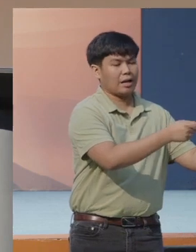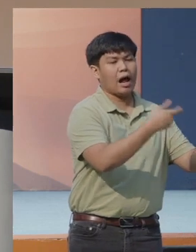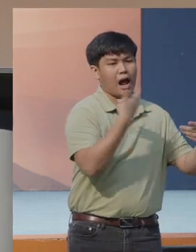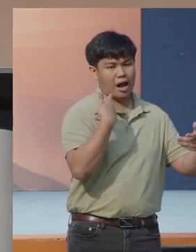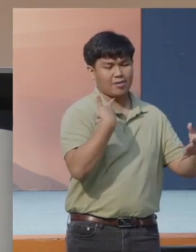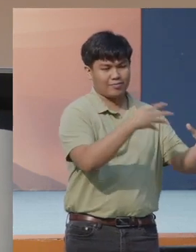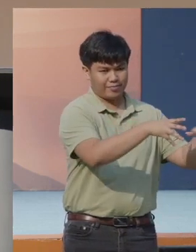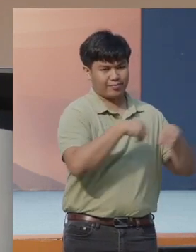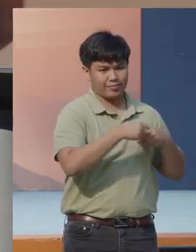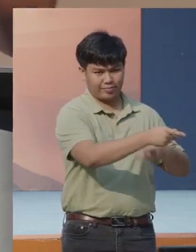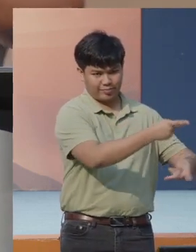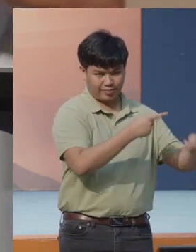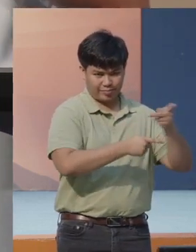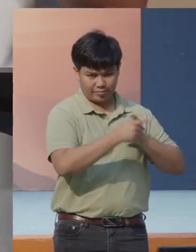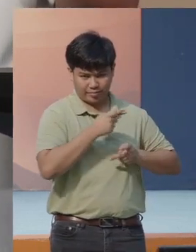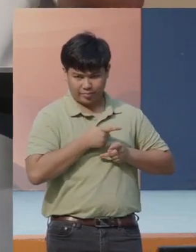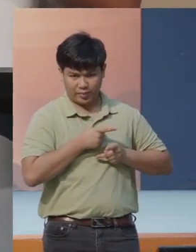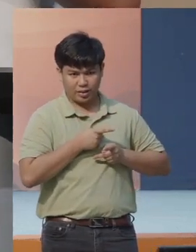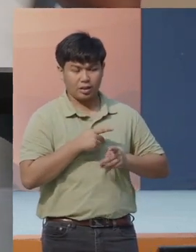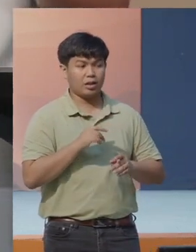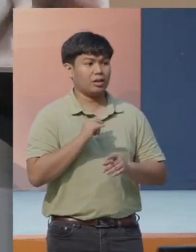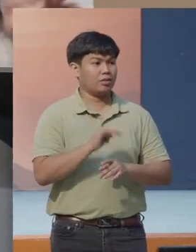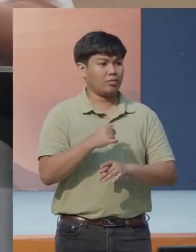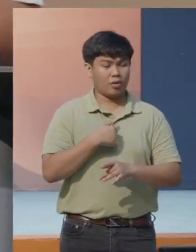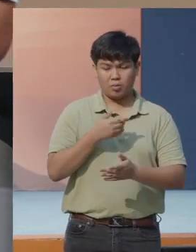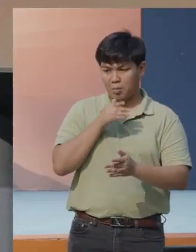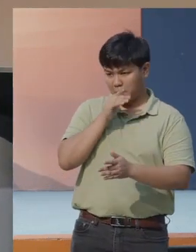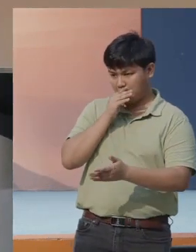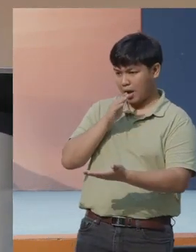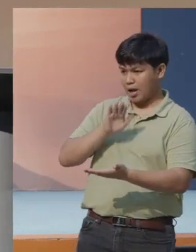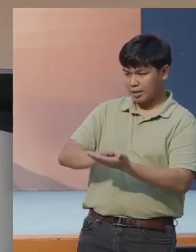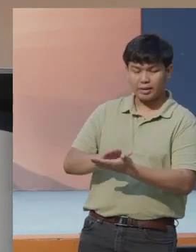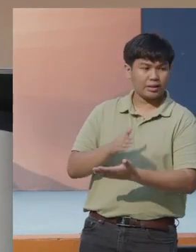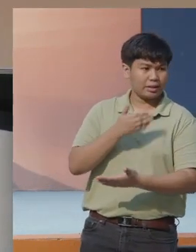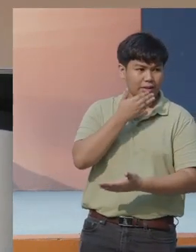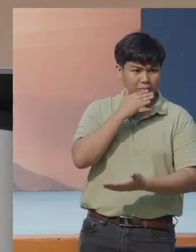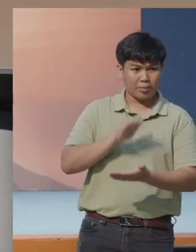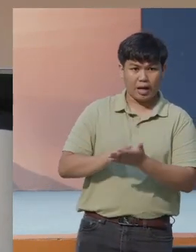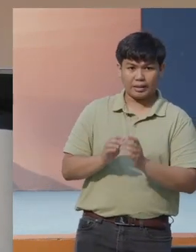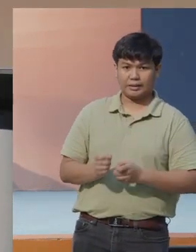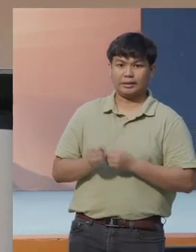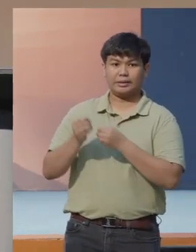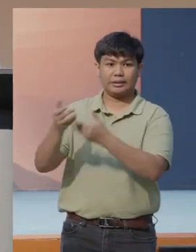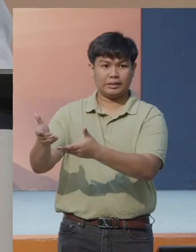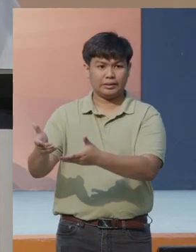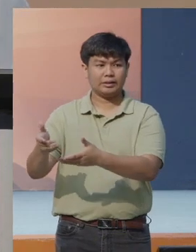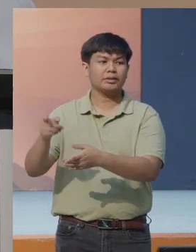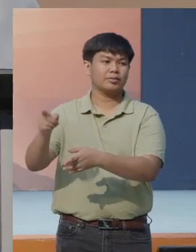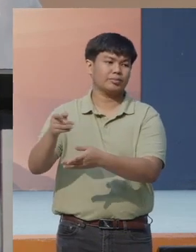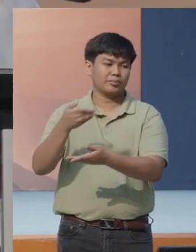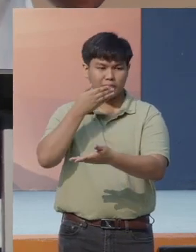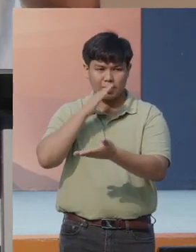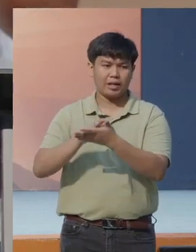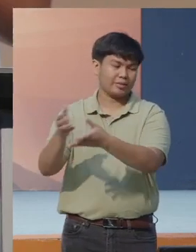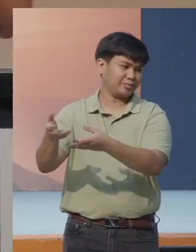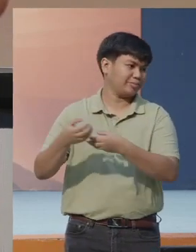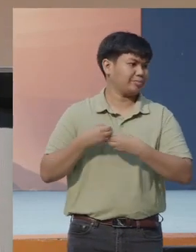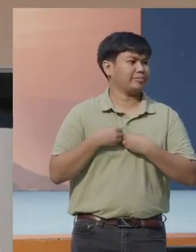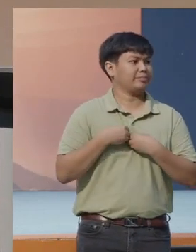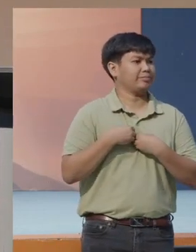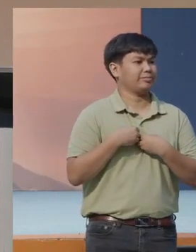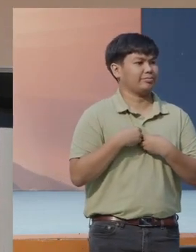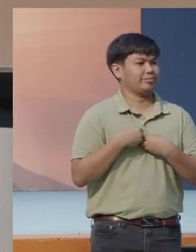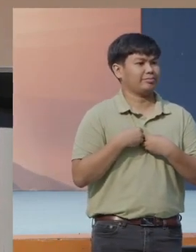neighbor mo, yun din ang maisusukli sa iyo. So assess, no? When you forgive, you will also